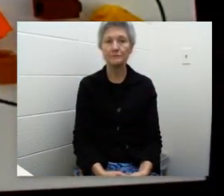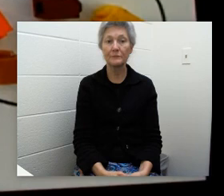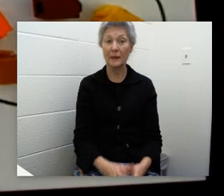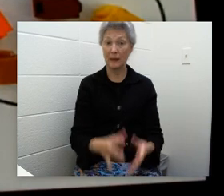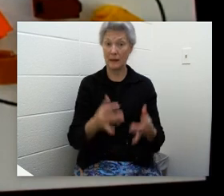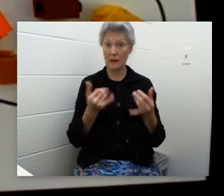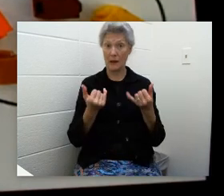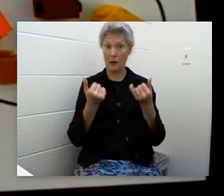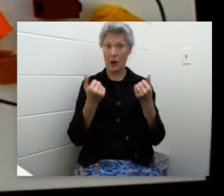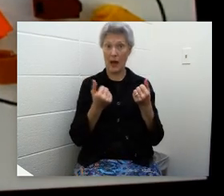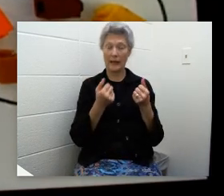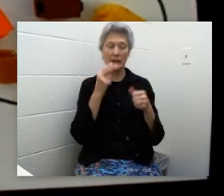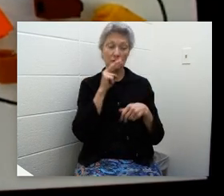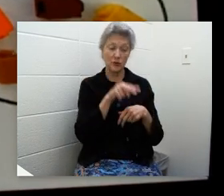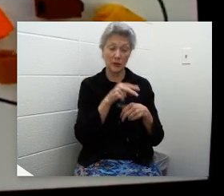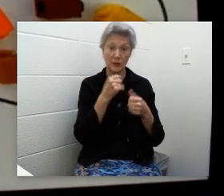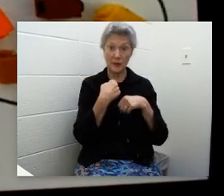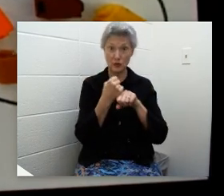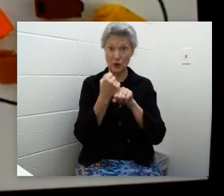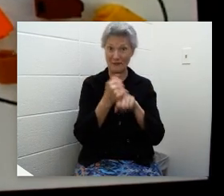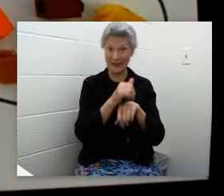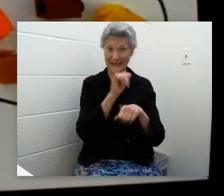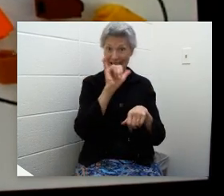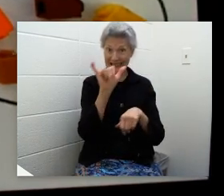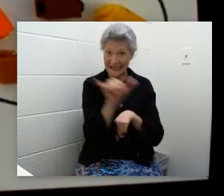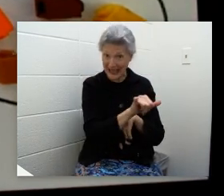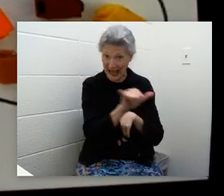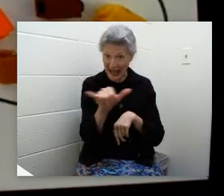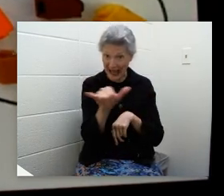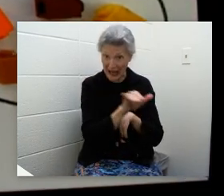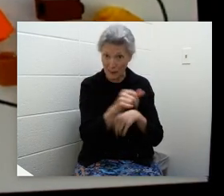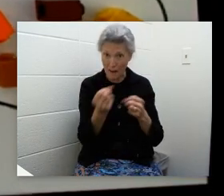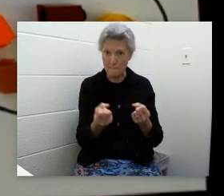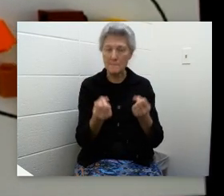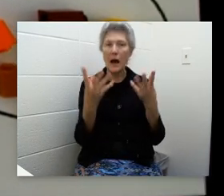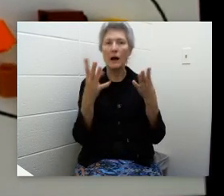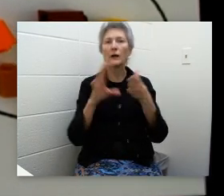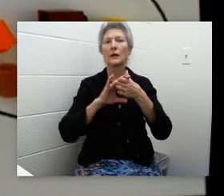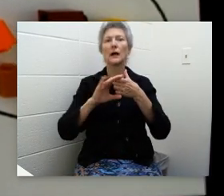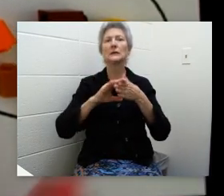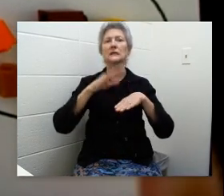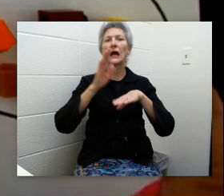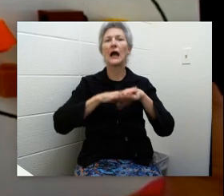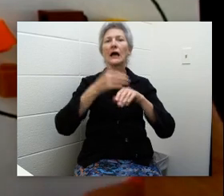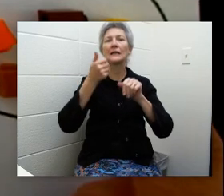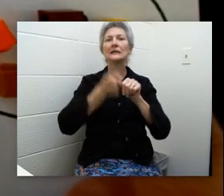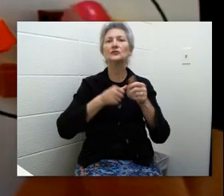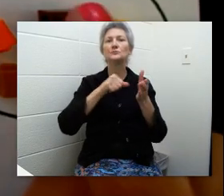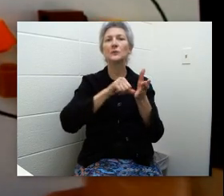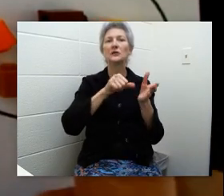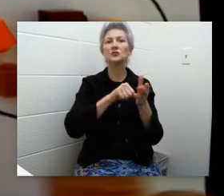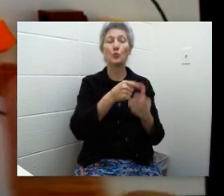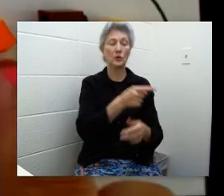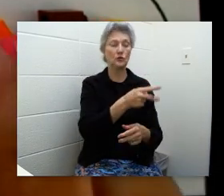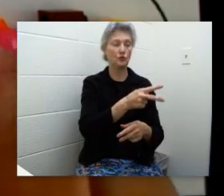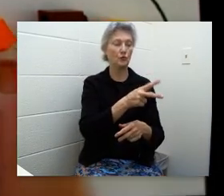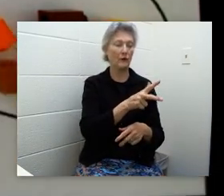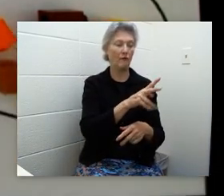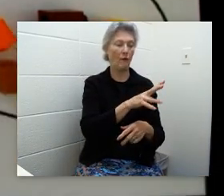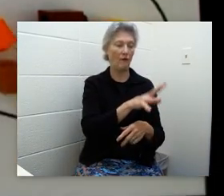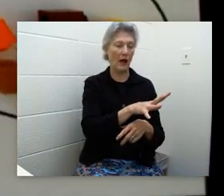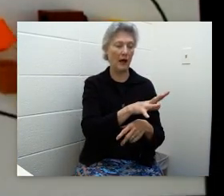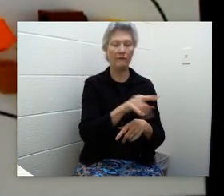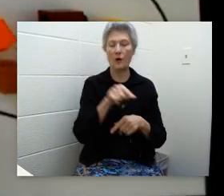Now I can double check to make sure I have the same number of baseball cards on each page. 1, 2, 3, 4,